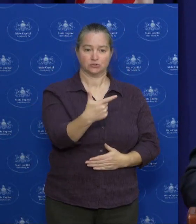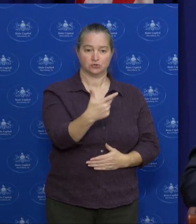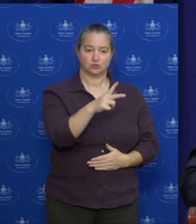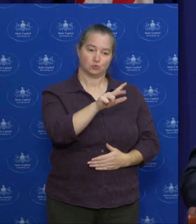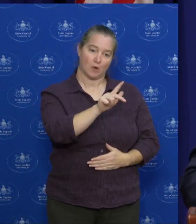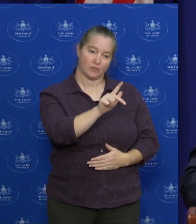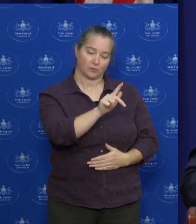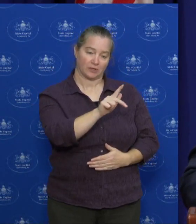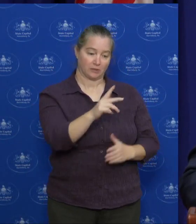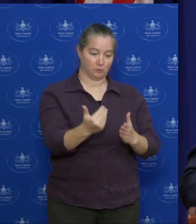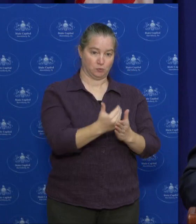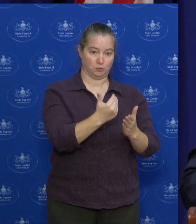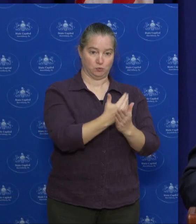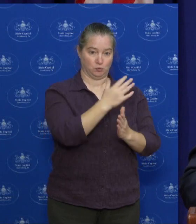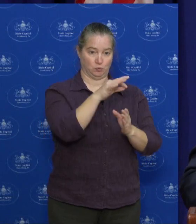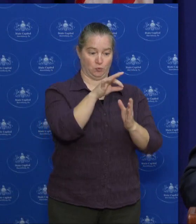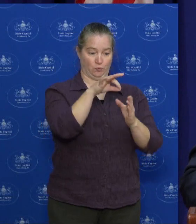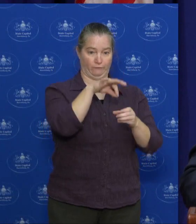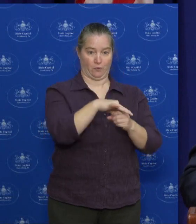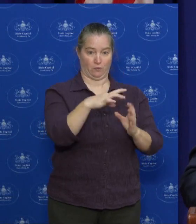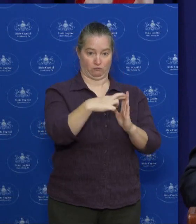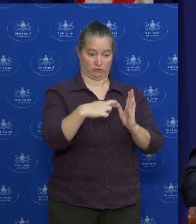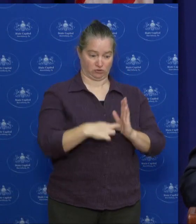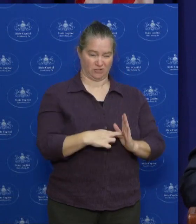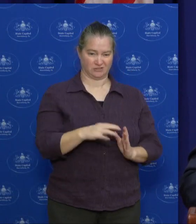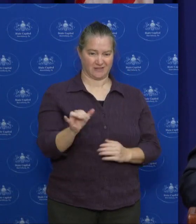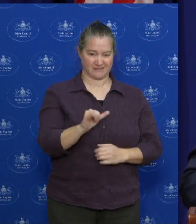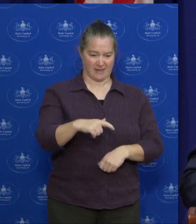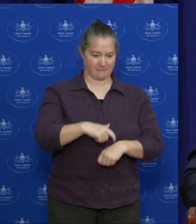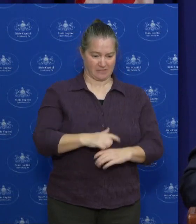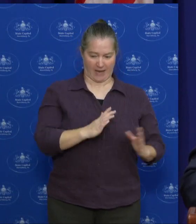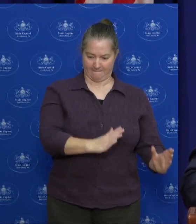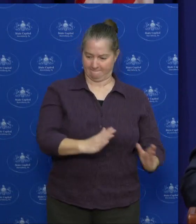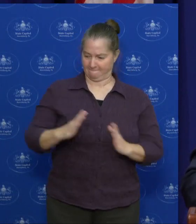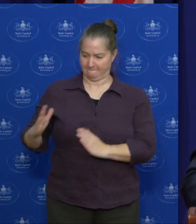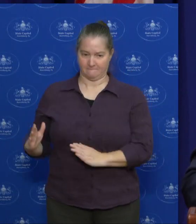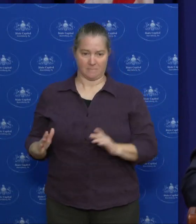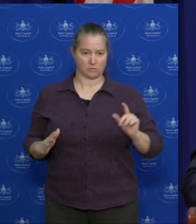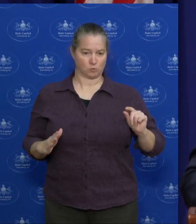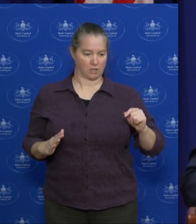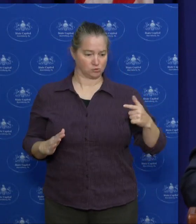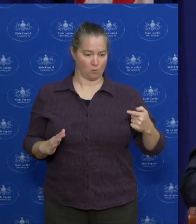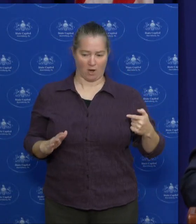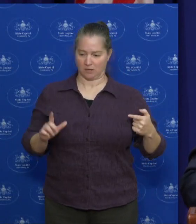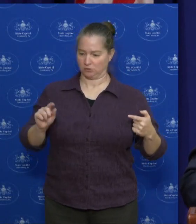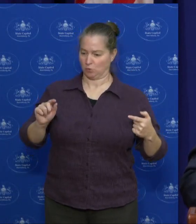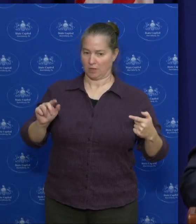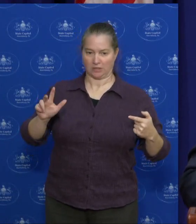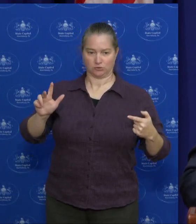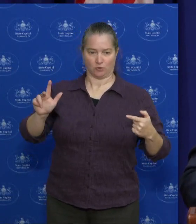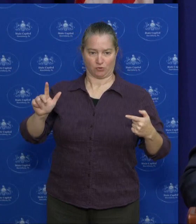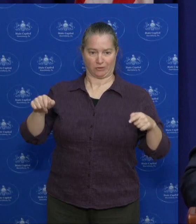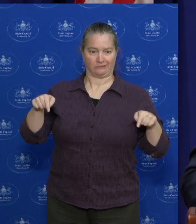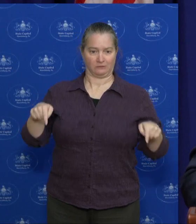7,323 new voter registrations for the same period in 2021 through Motor